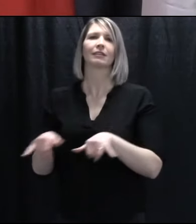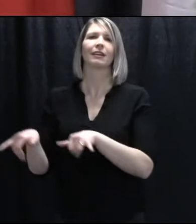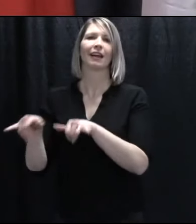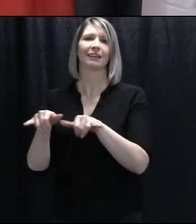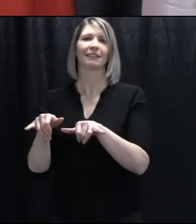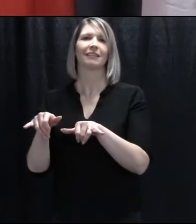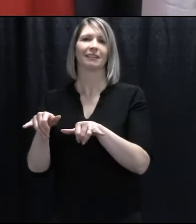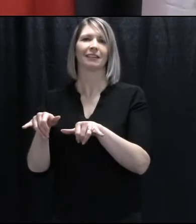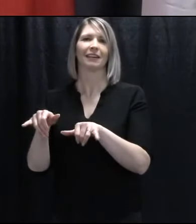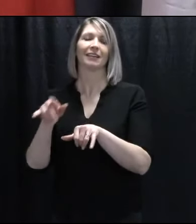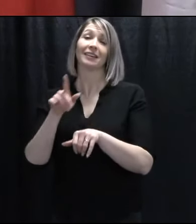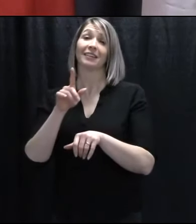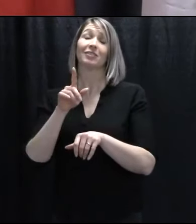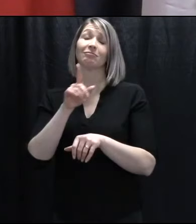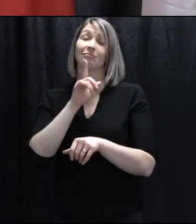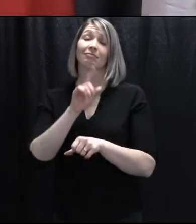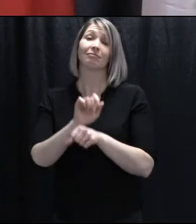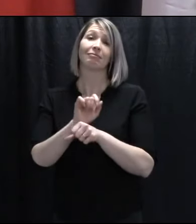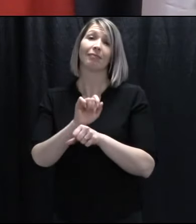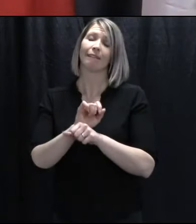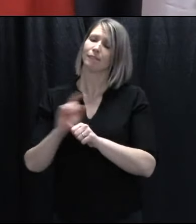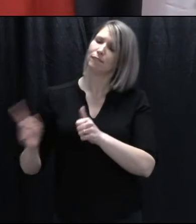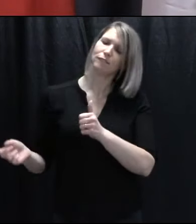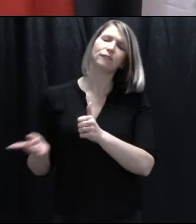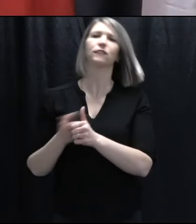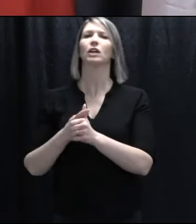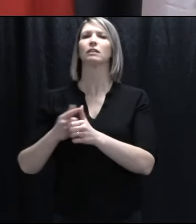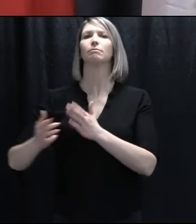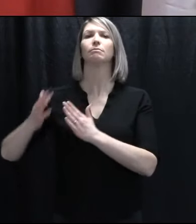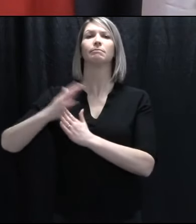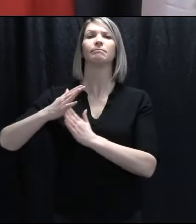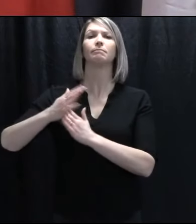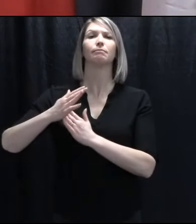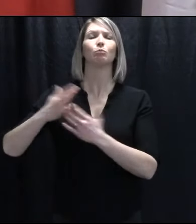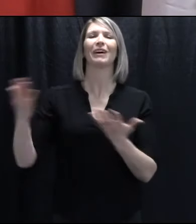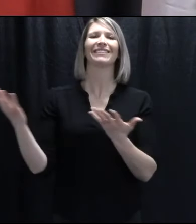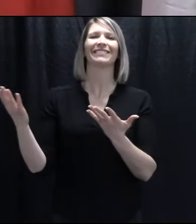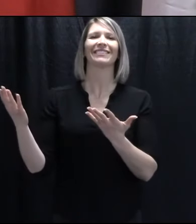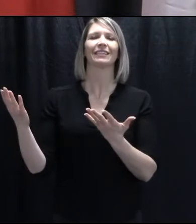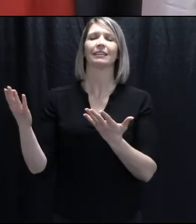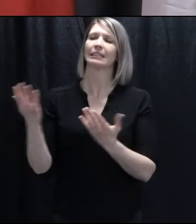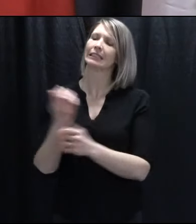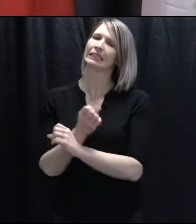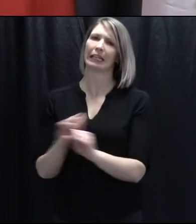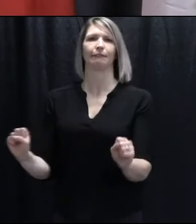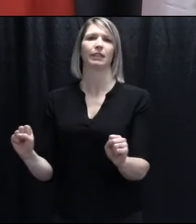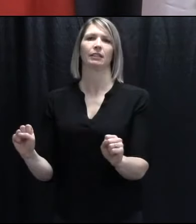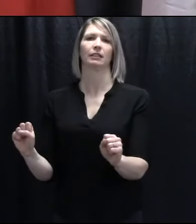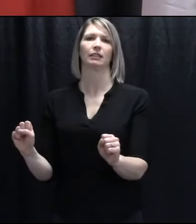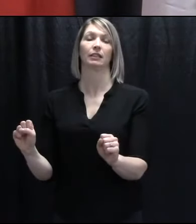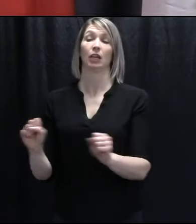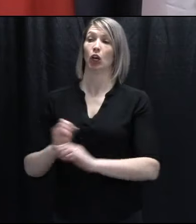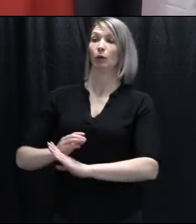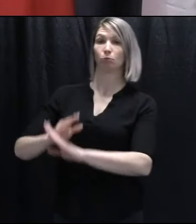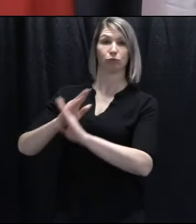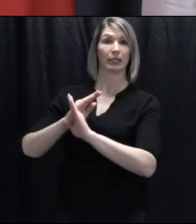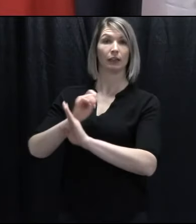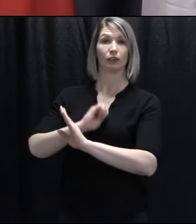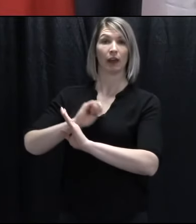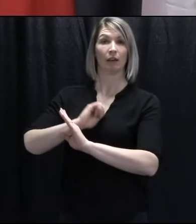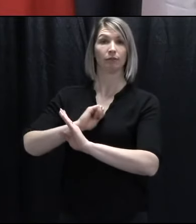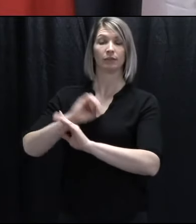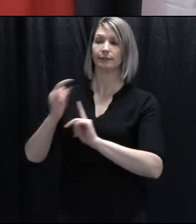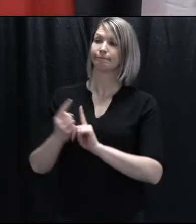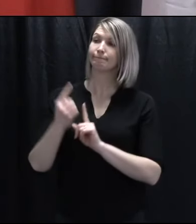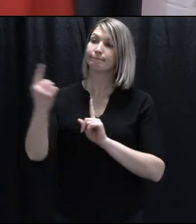referred to. Is the first principle is keep yourself safe. Protect yourself from the spread of COVID-19, and doing so, you will help reduce